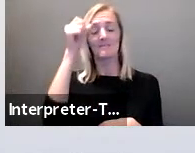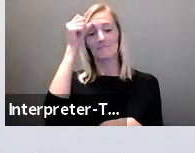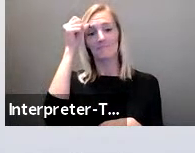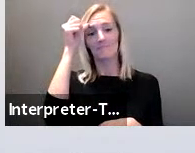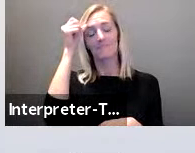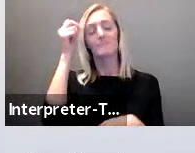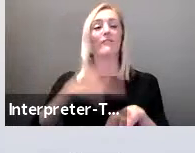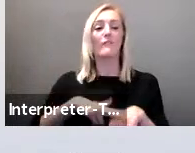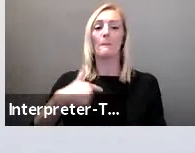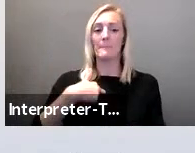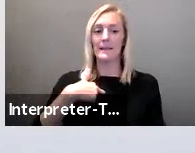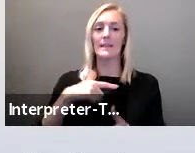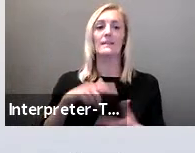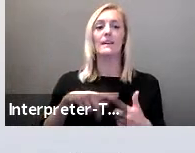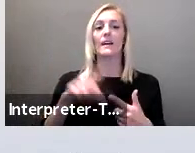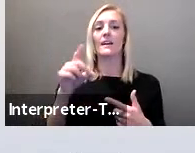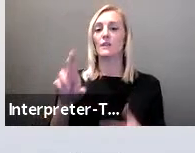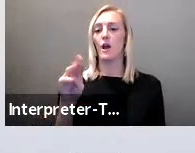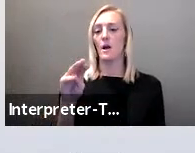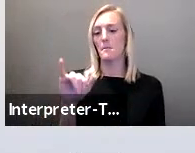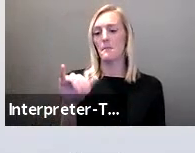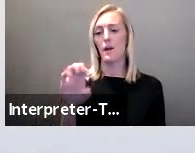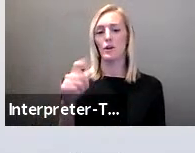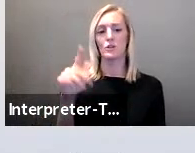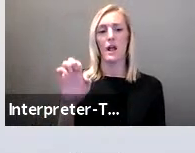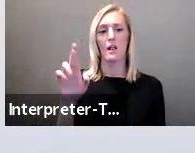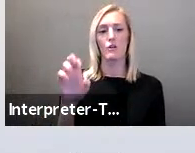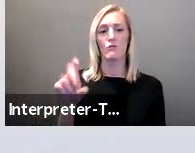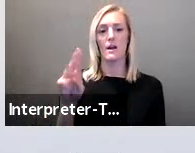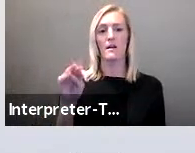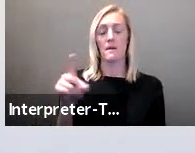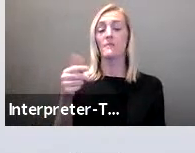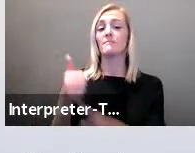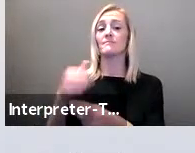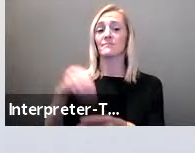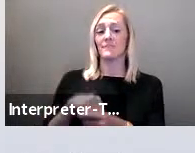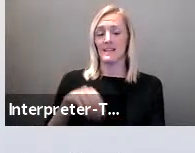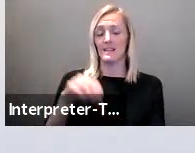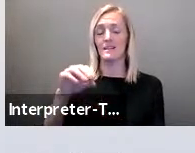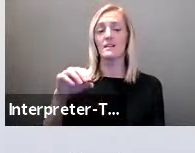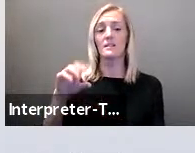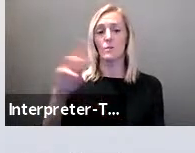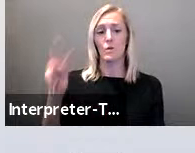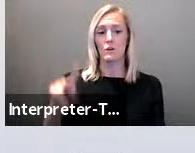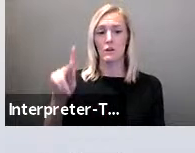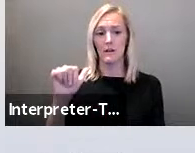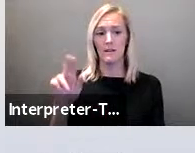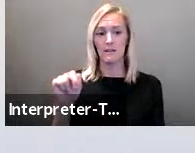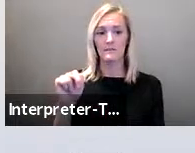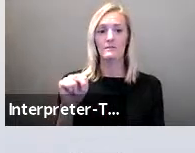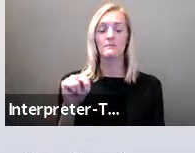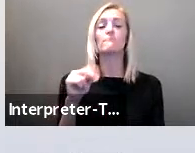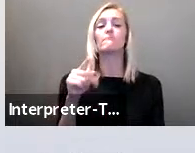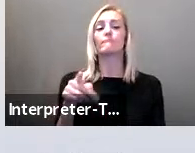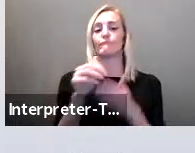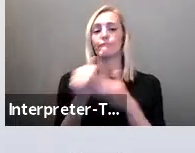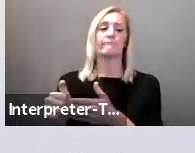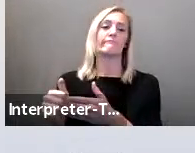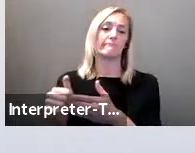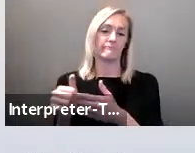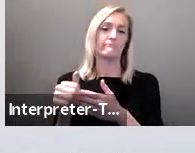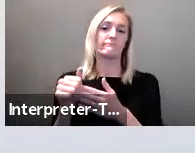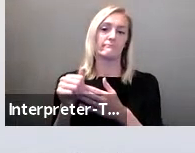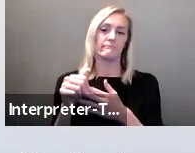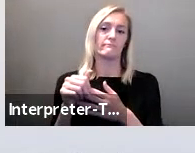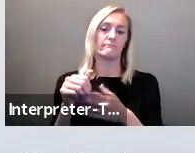course, myself and Dr. Michelle Redmond in Wichita, Kansas. She is an Alpha Kappa Alpha. So she leads that work around